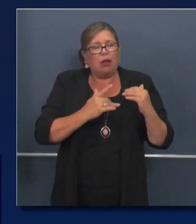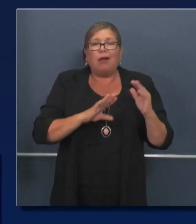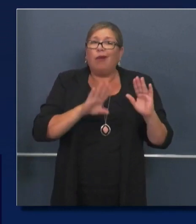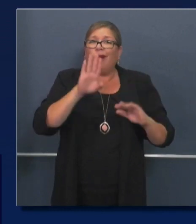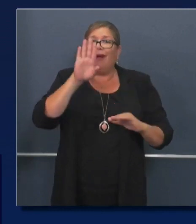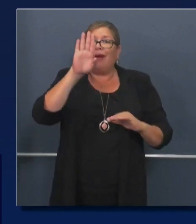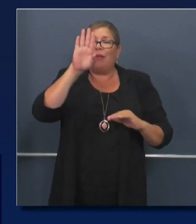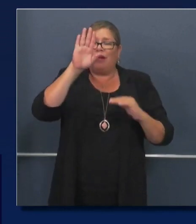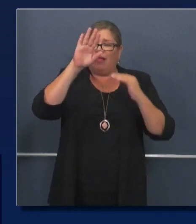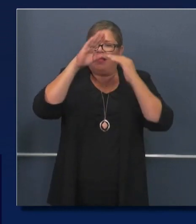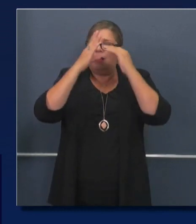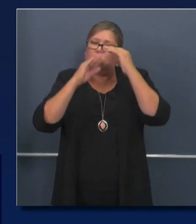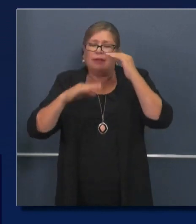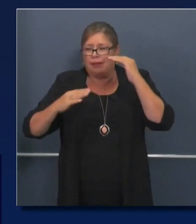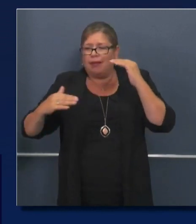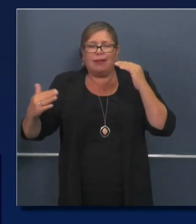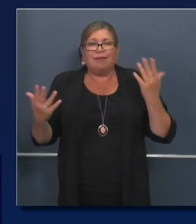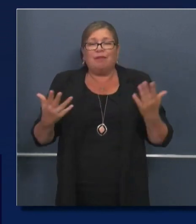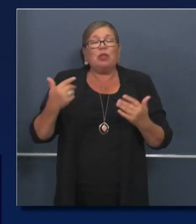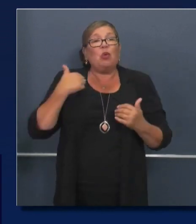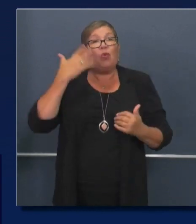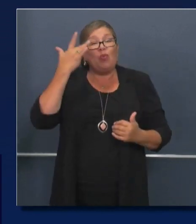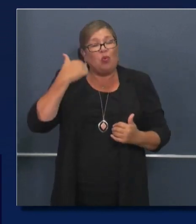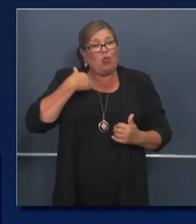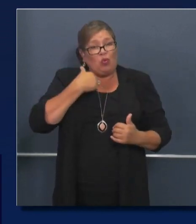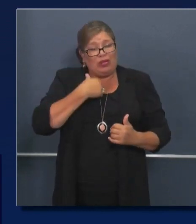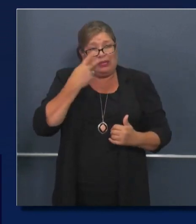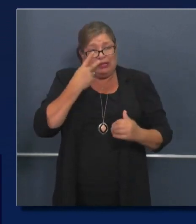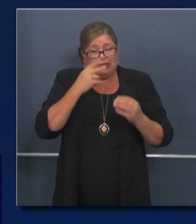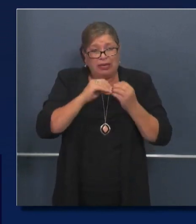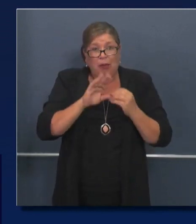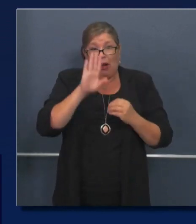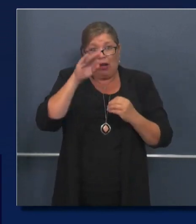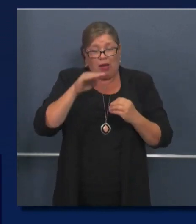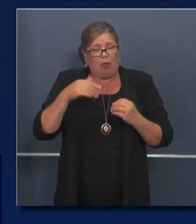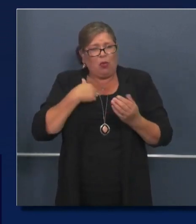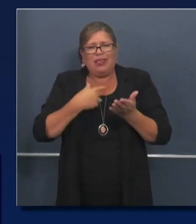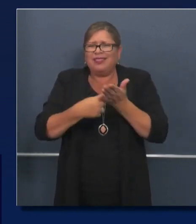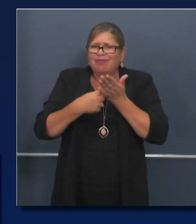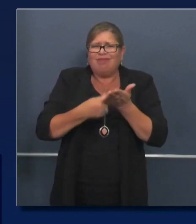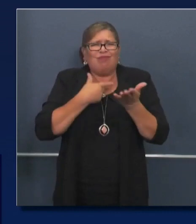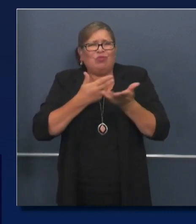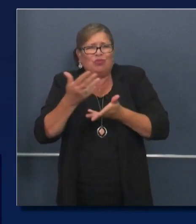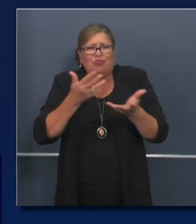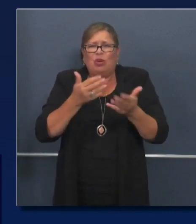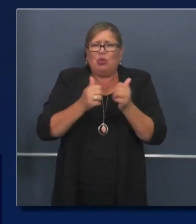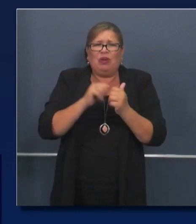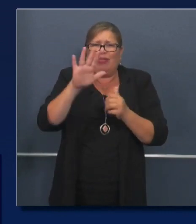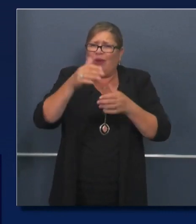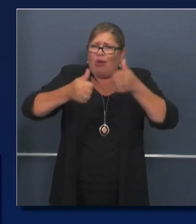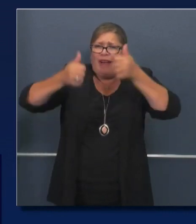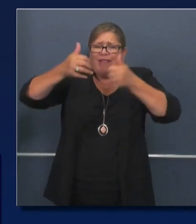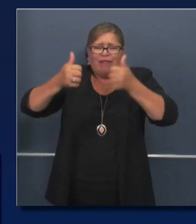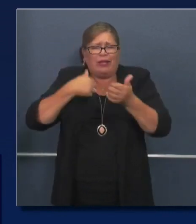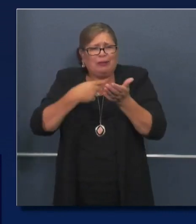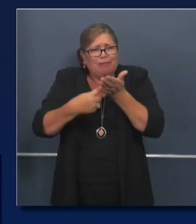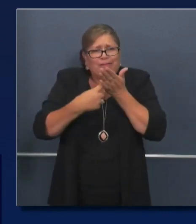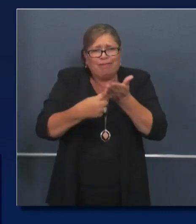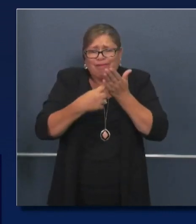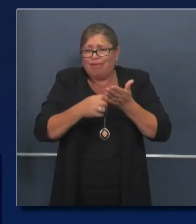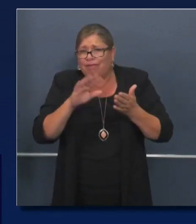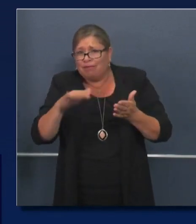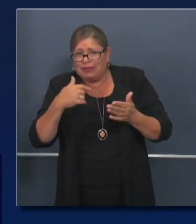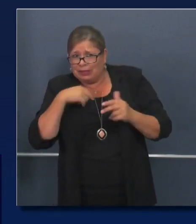that our constant communication with those public health leaders and local officials in Alameda, looking at both skilled